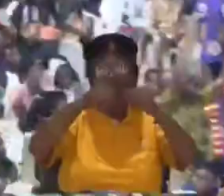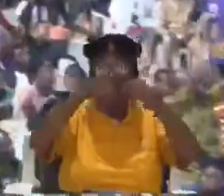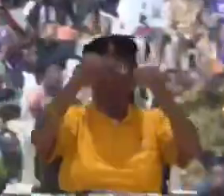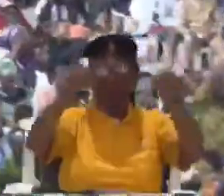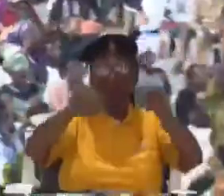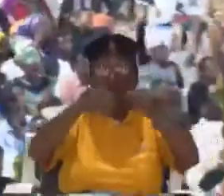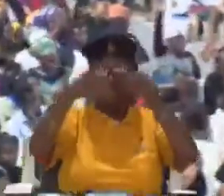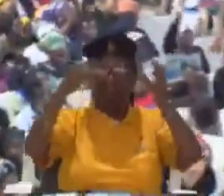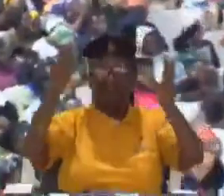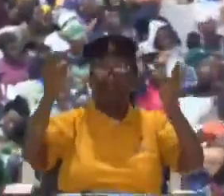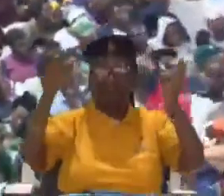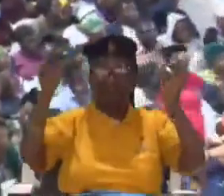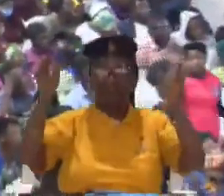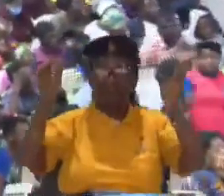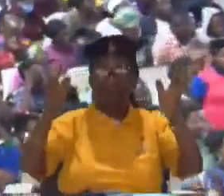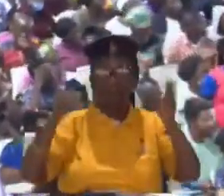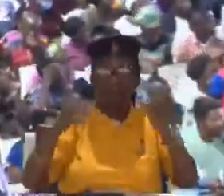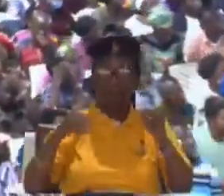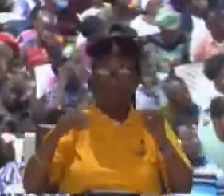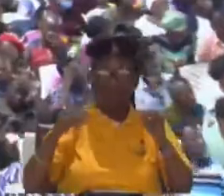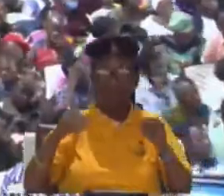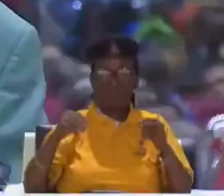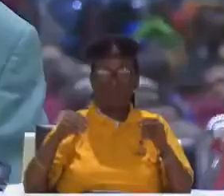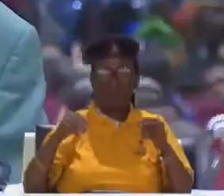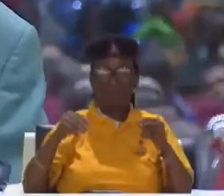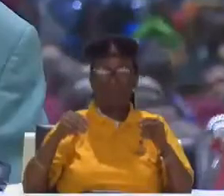hallelujah. Okay,